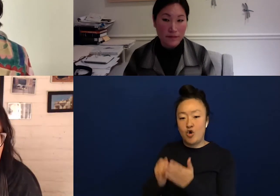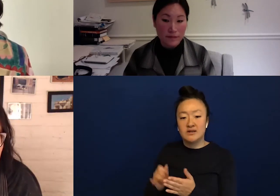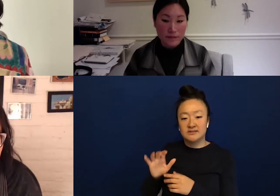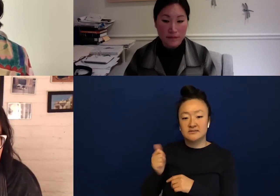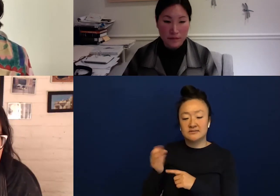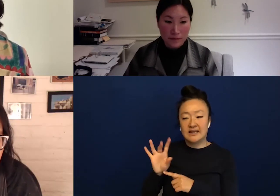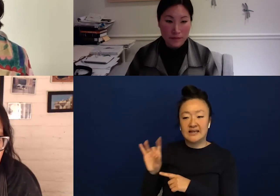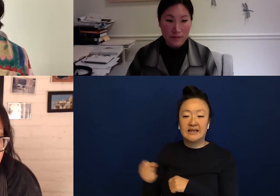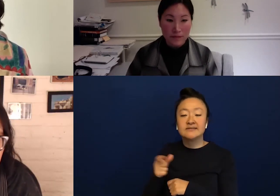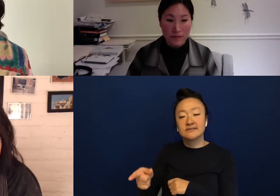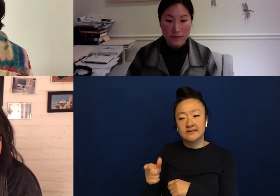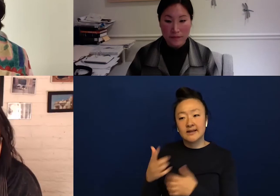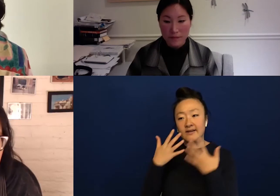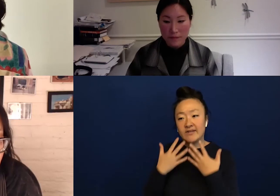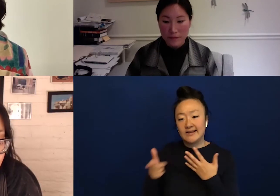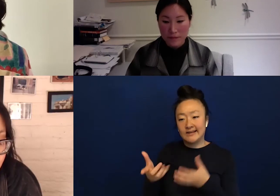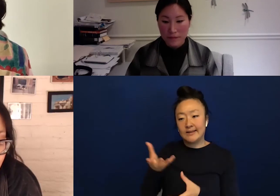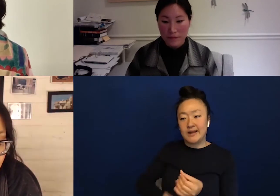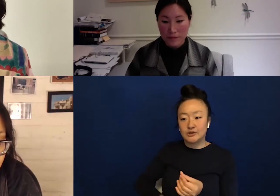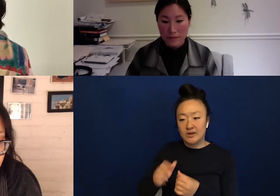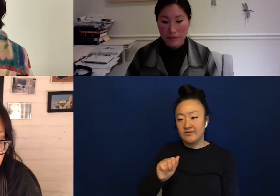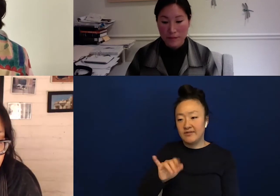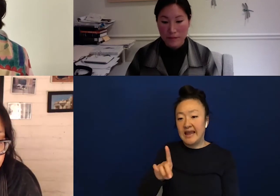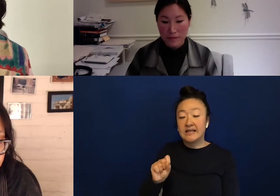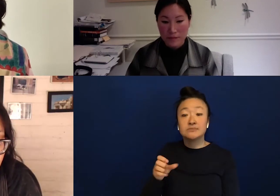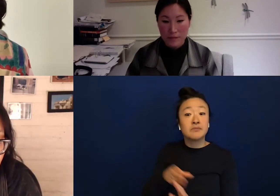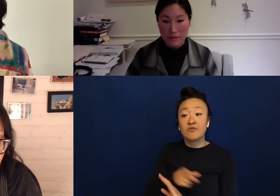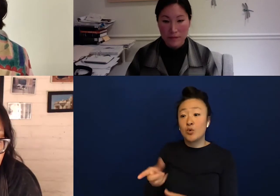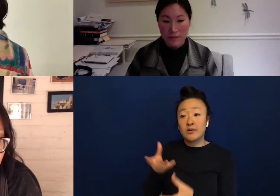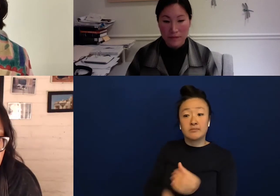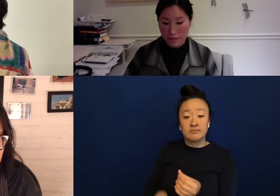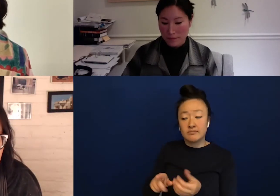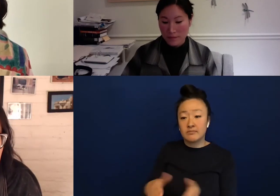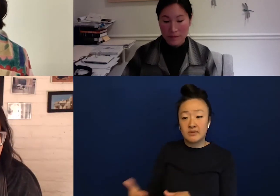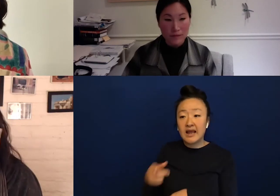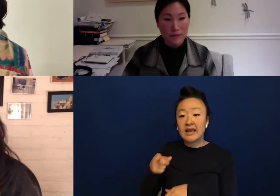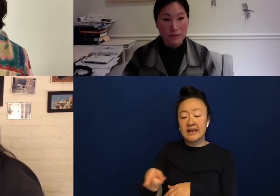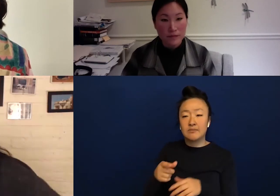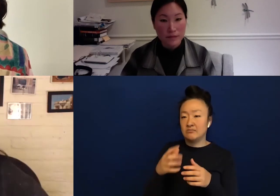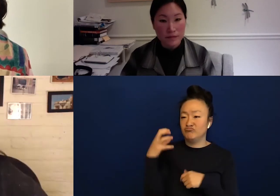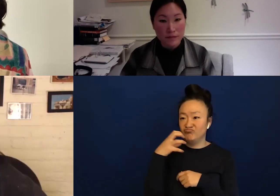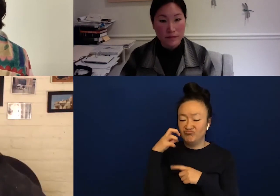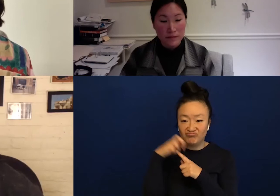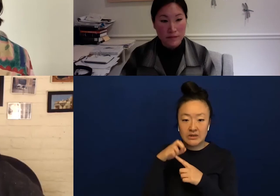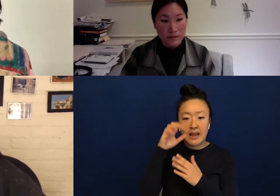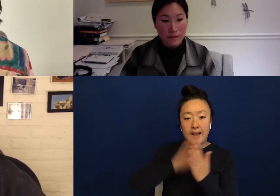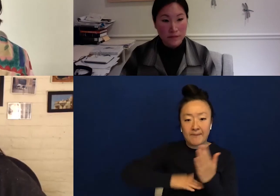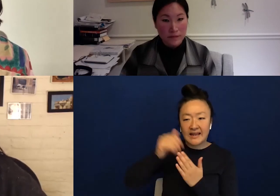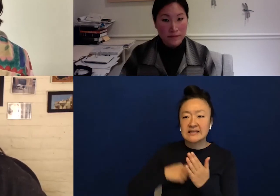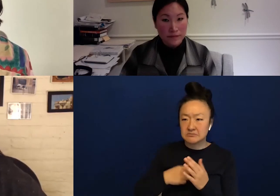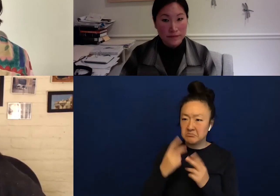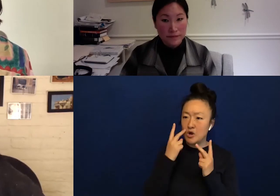sadly died of AIDS. But before he died, he made these incredible paintings, which I'd always seen online. It had never